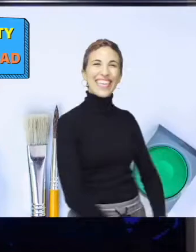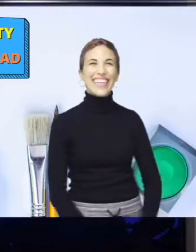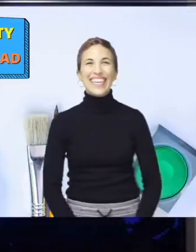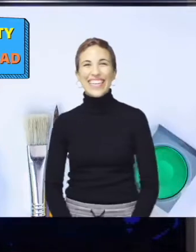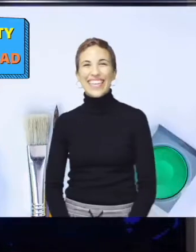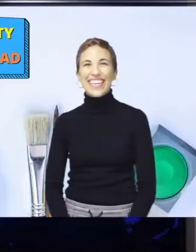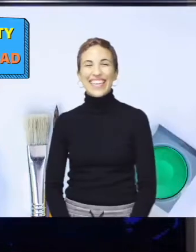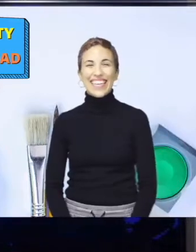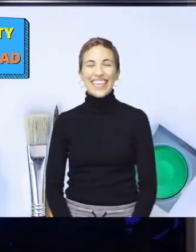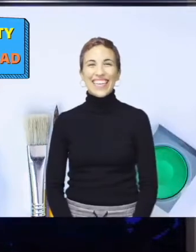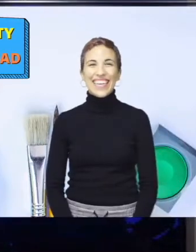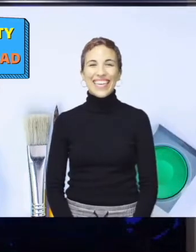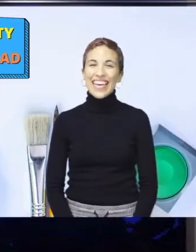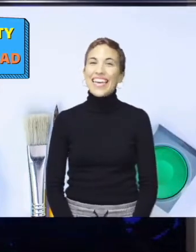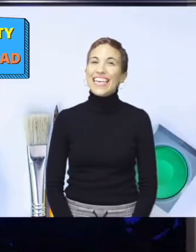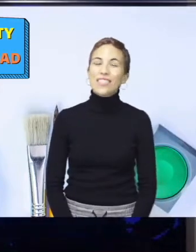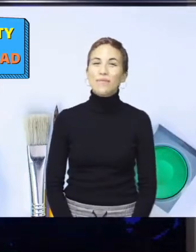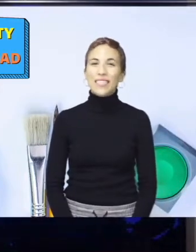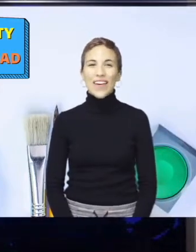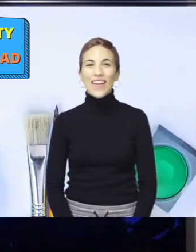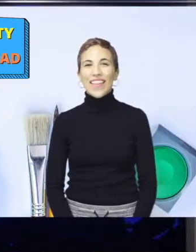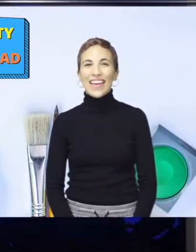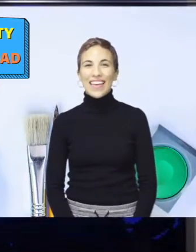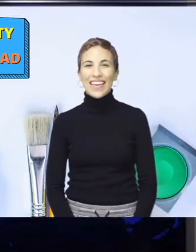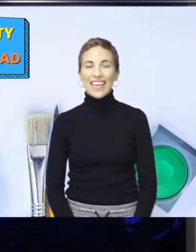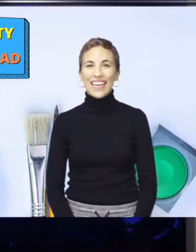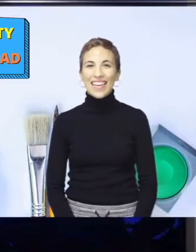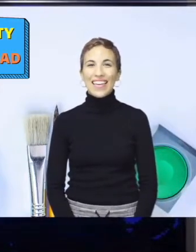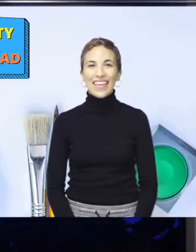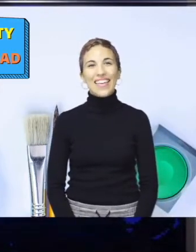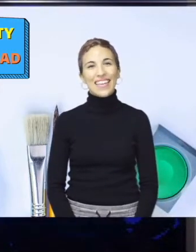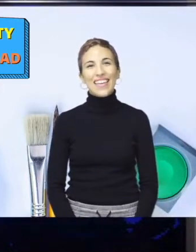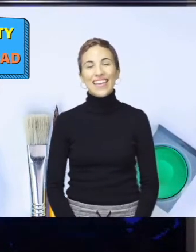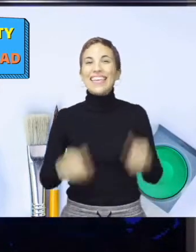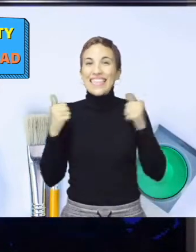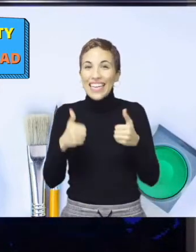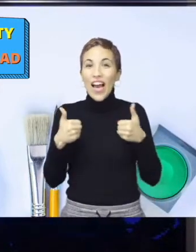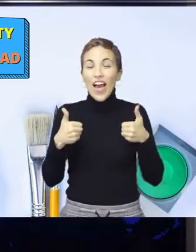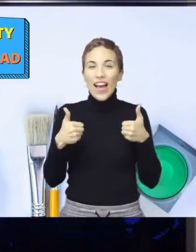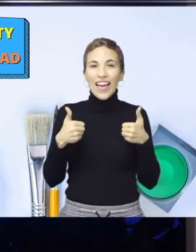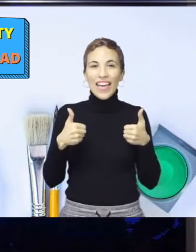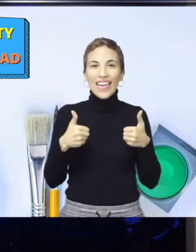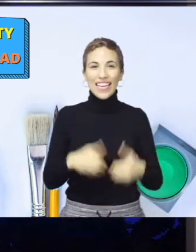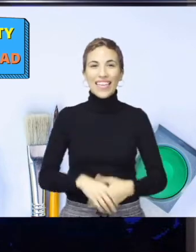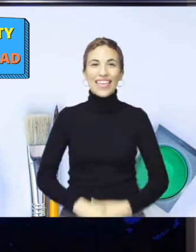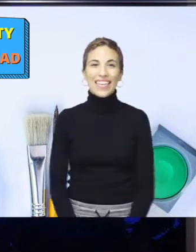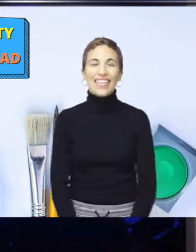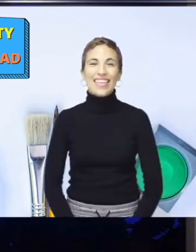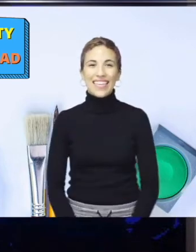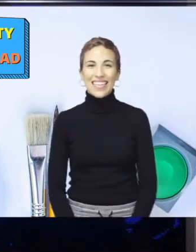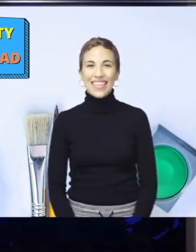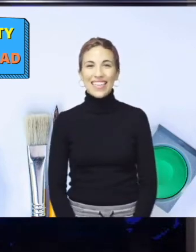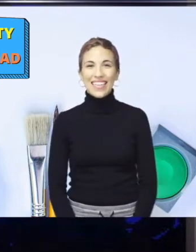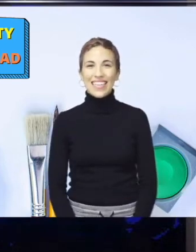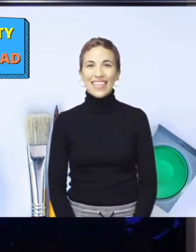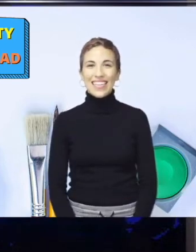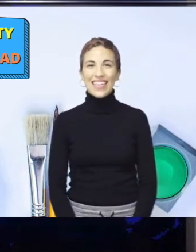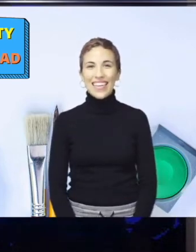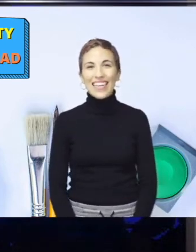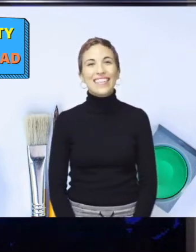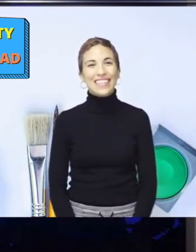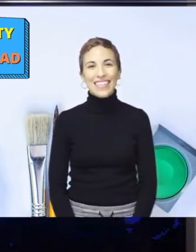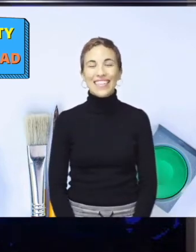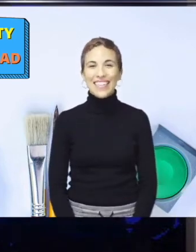Wow, Miss Shama, thank you, thank you, thank you for making that great activity for us. I hope you had fun